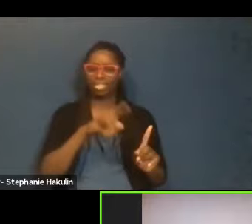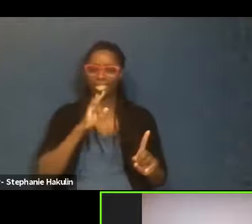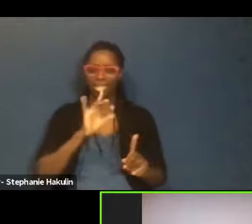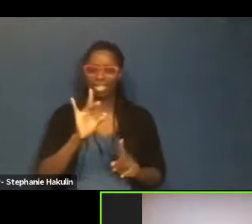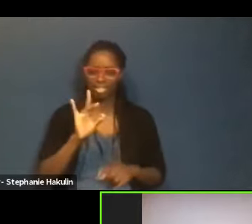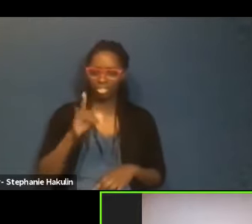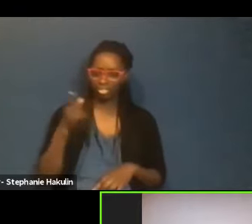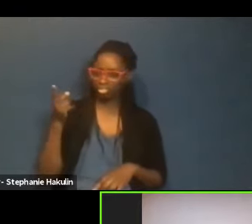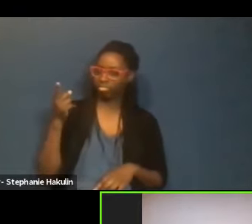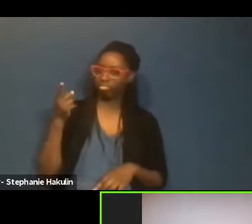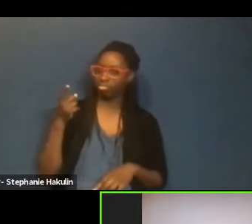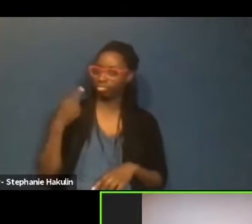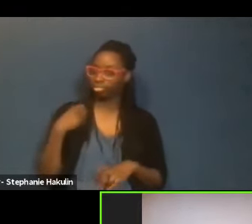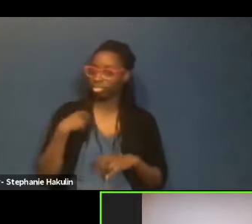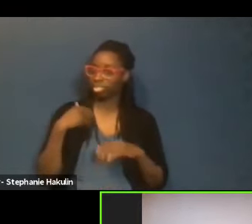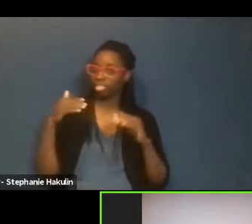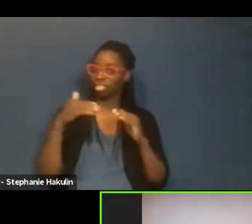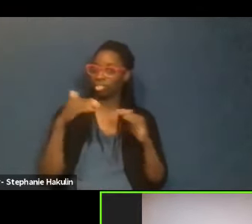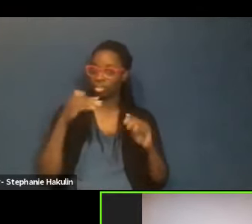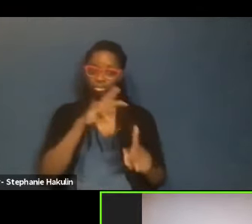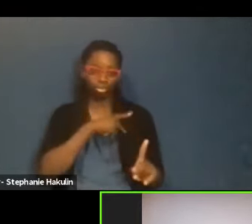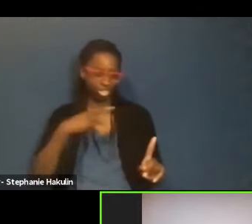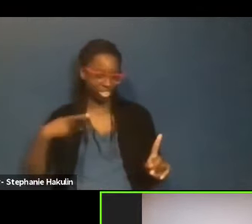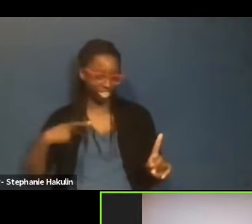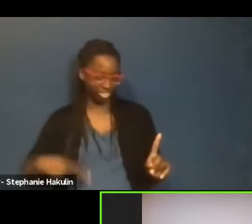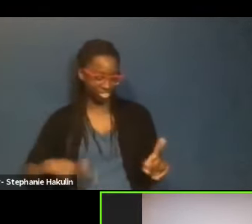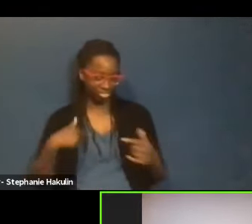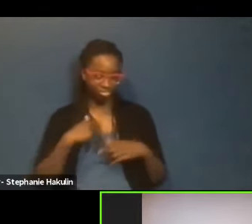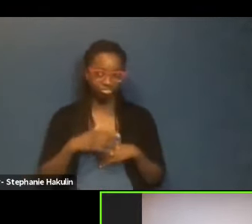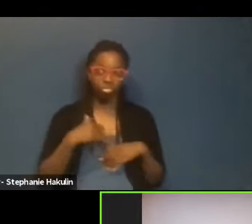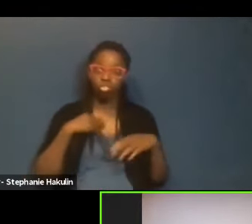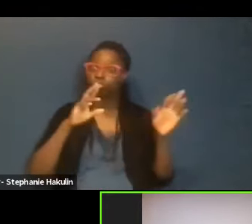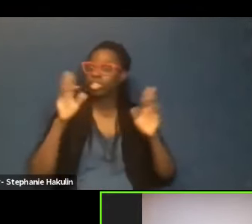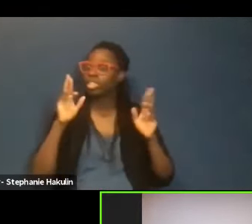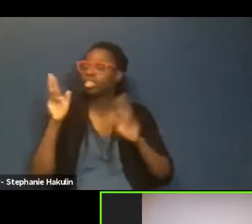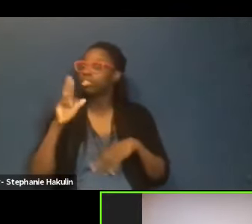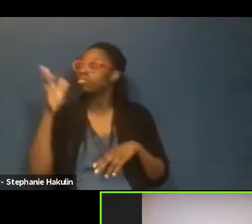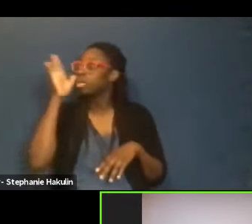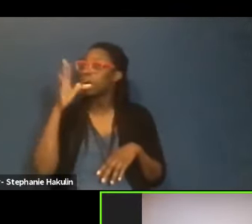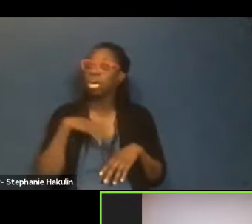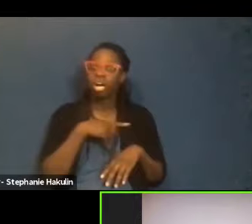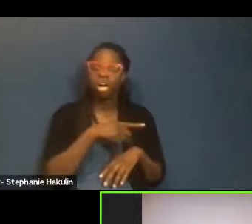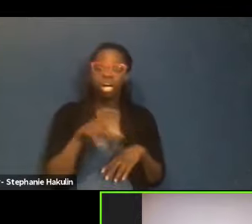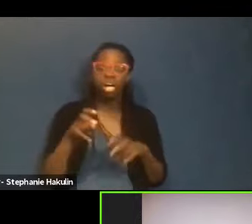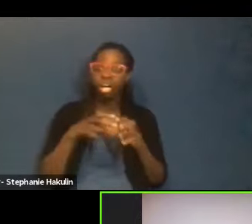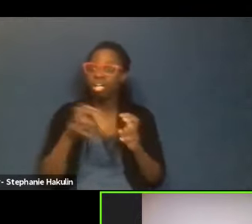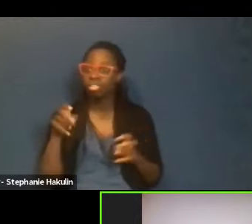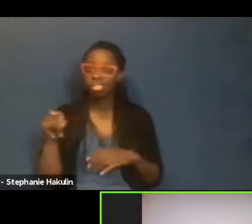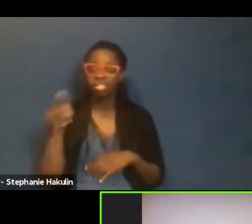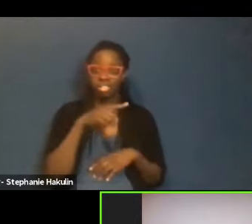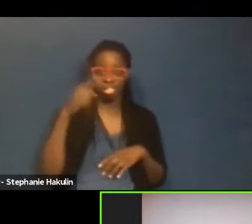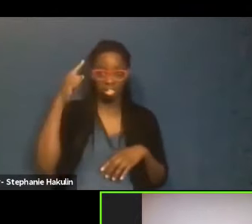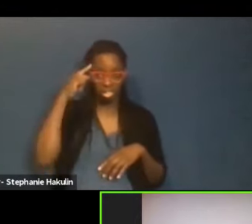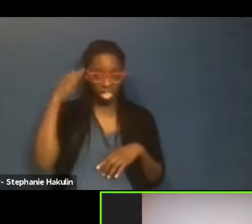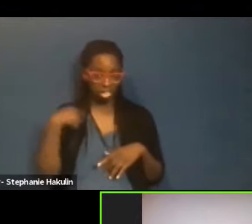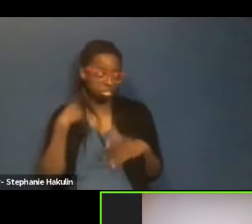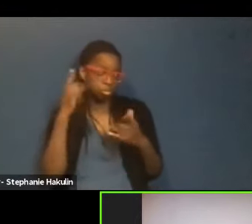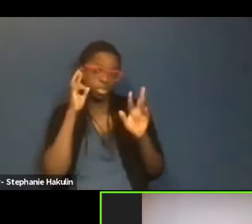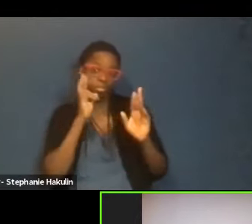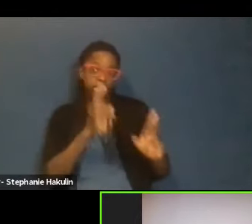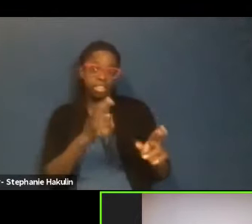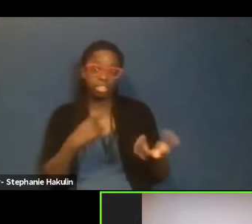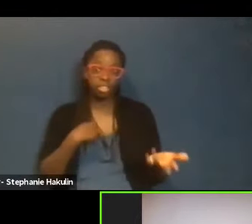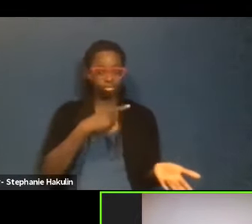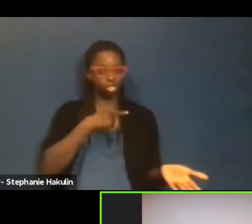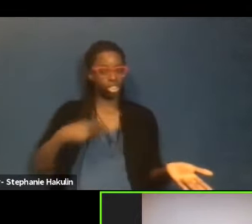princess whose beauty left men speechless. I guess I thought that princesses were respected. My fairy tale was shifted into